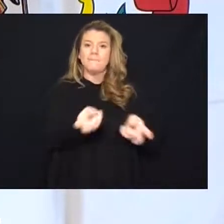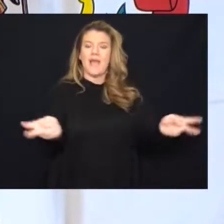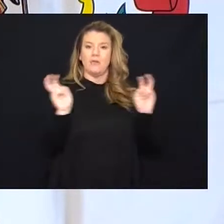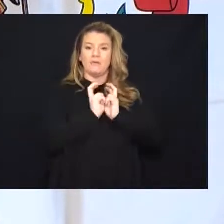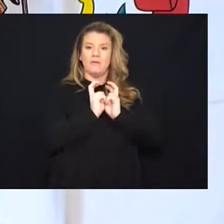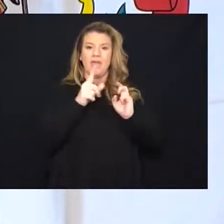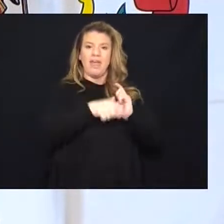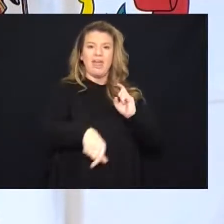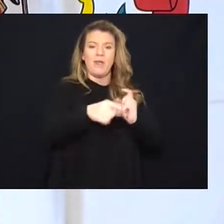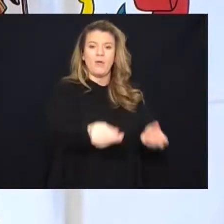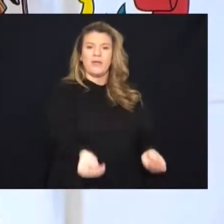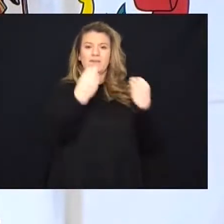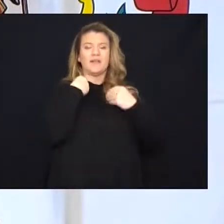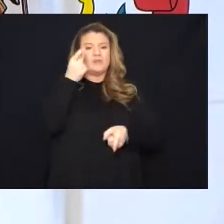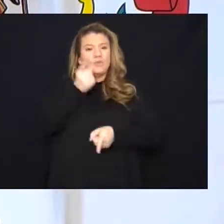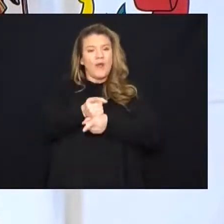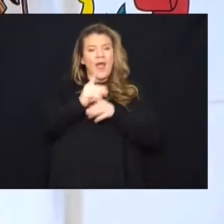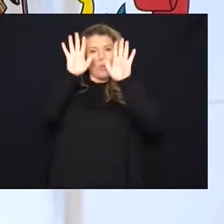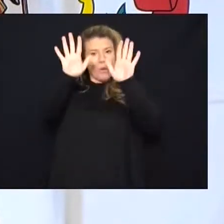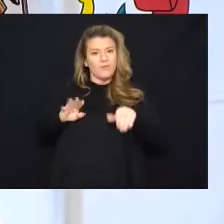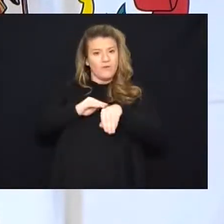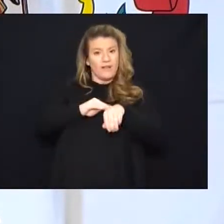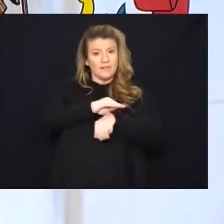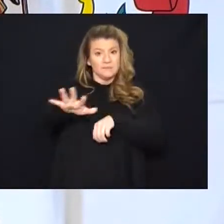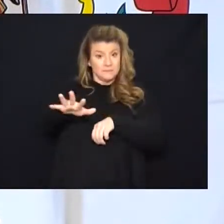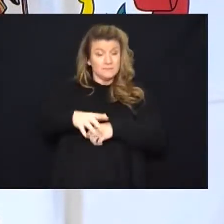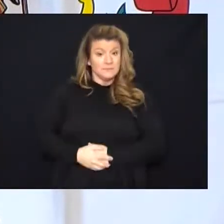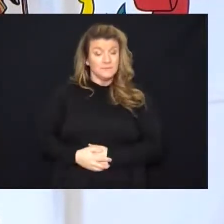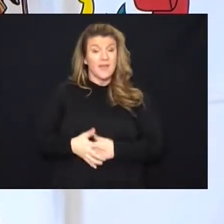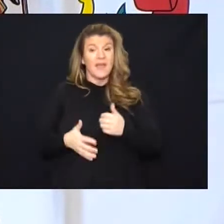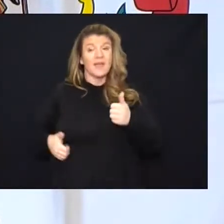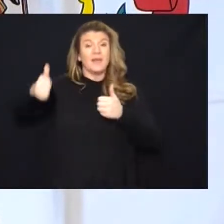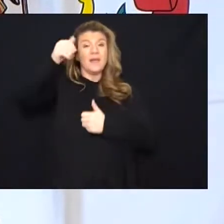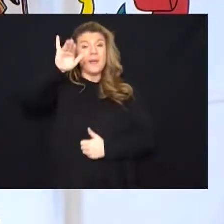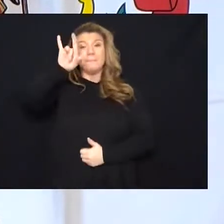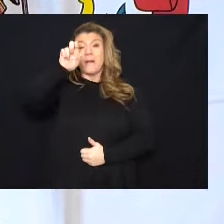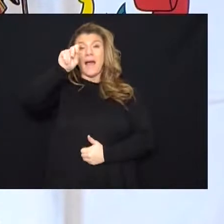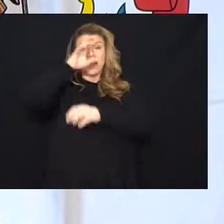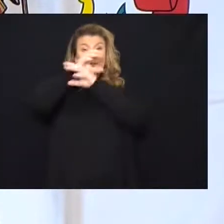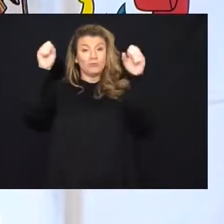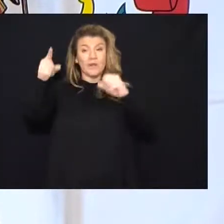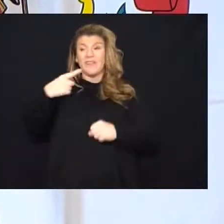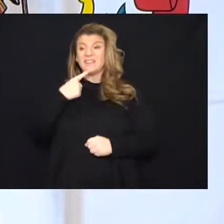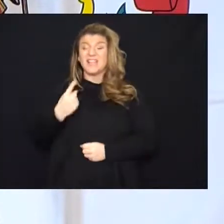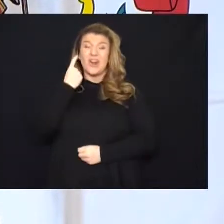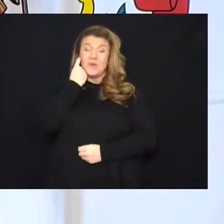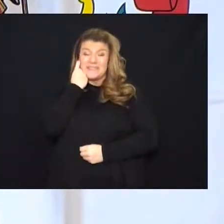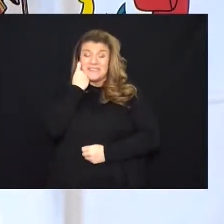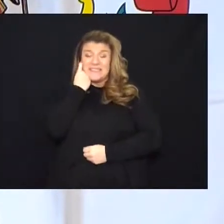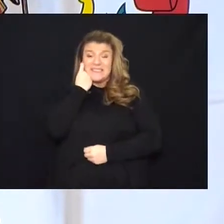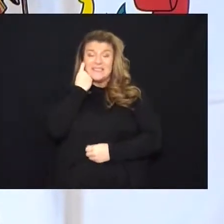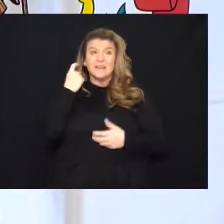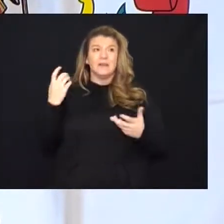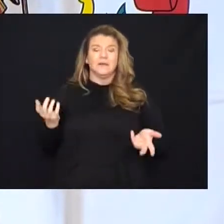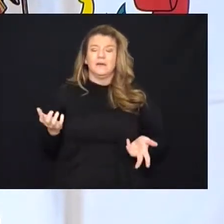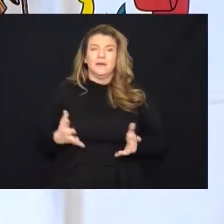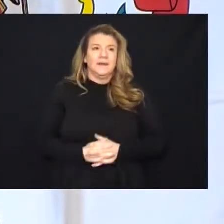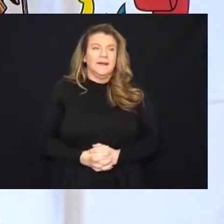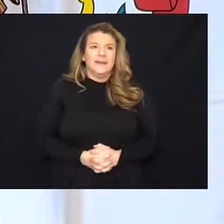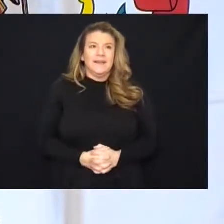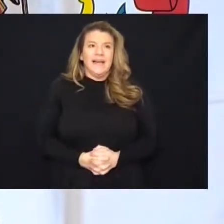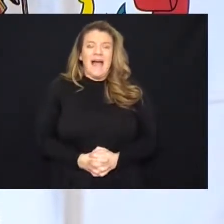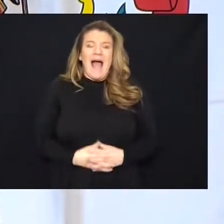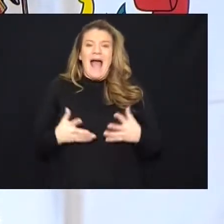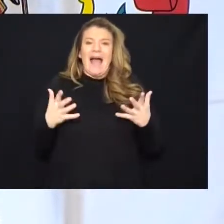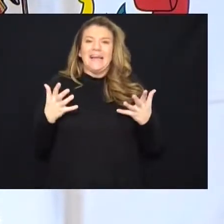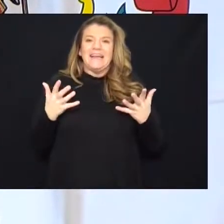us wonderful advice. You know, the Biden administration just the other day said, you know, I hate to say this like